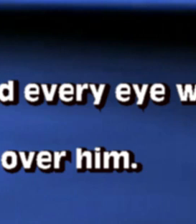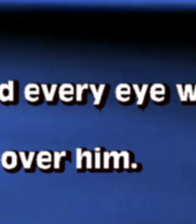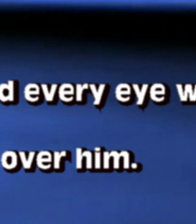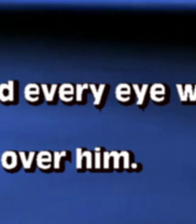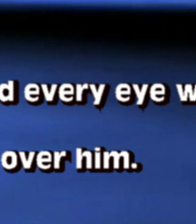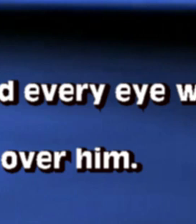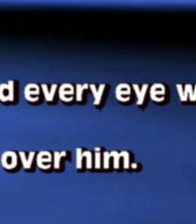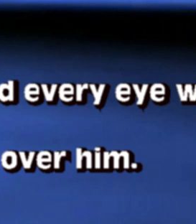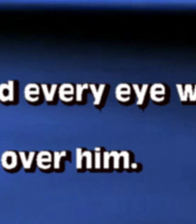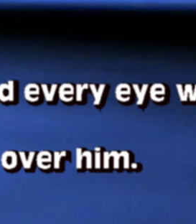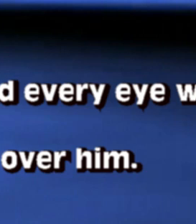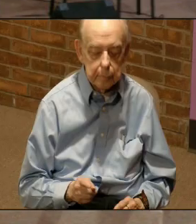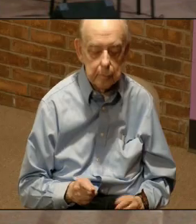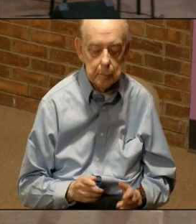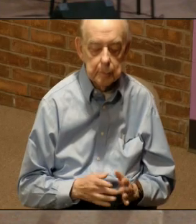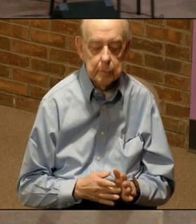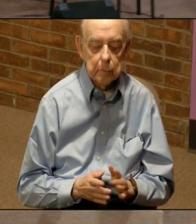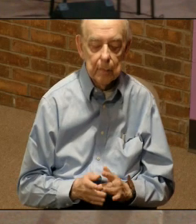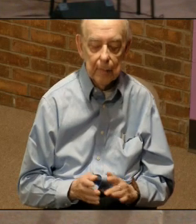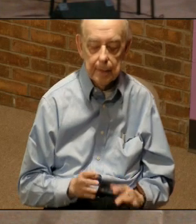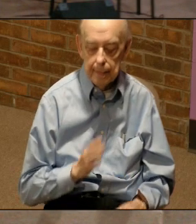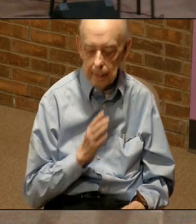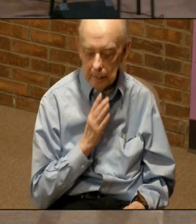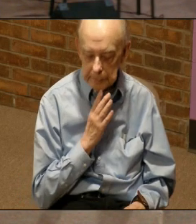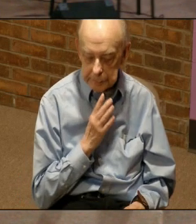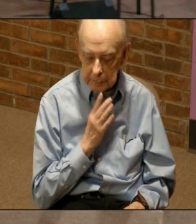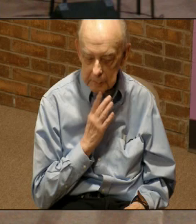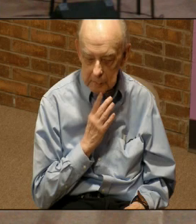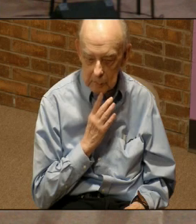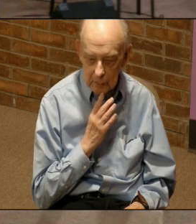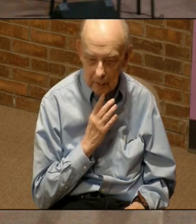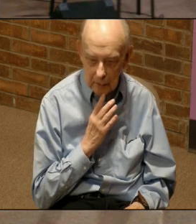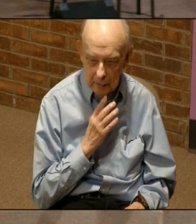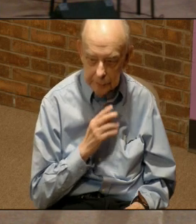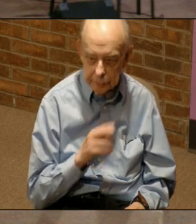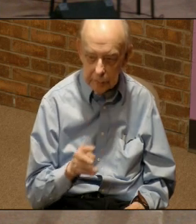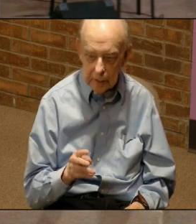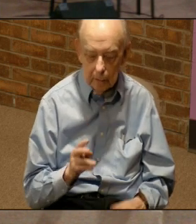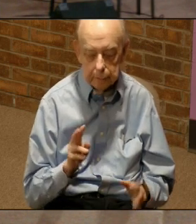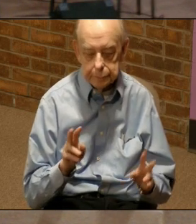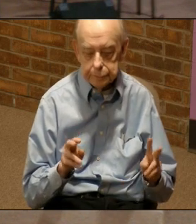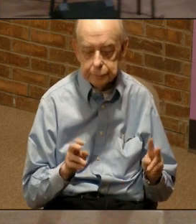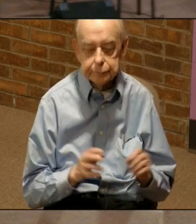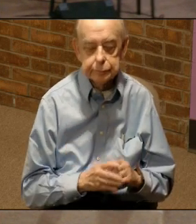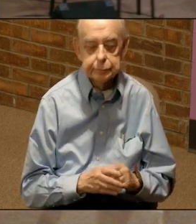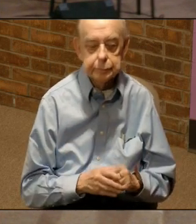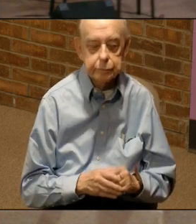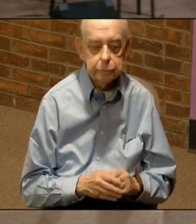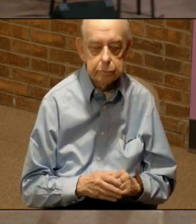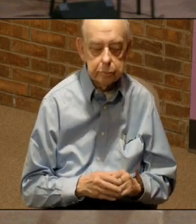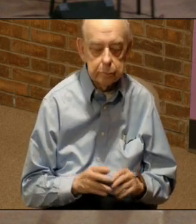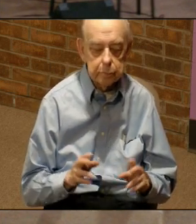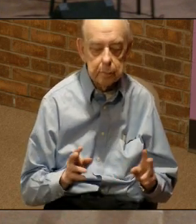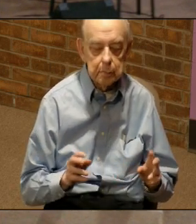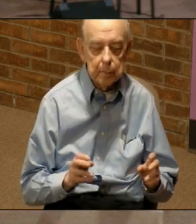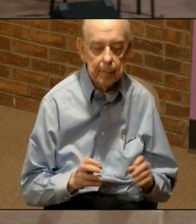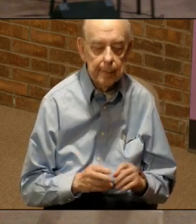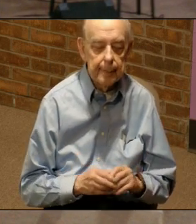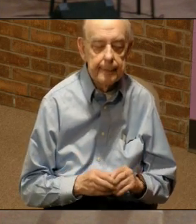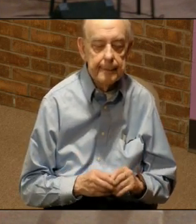be. Amen." Jesus is talking. Look at what he said. He said